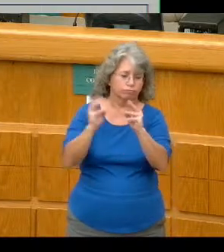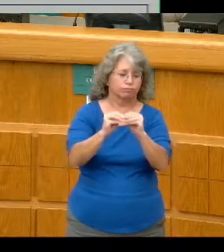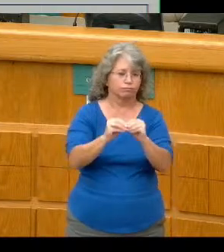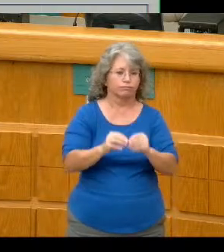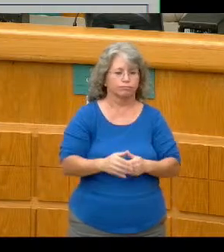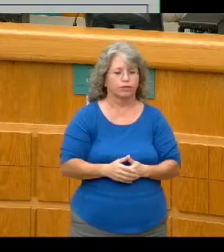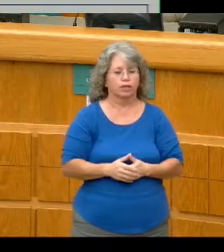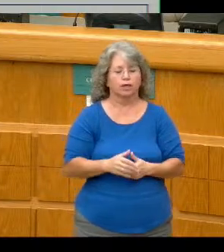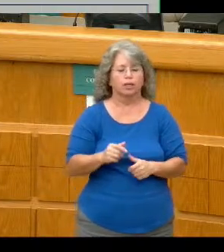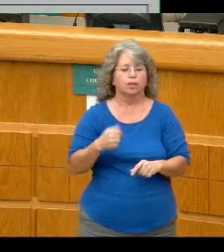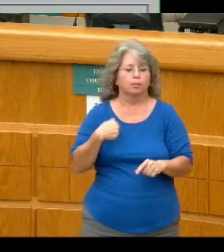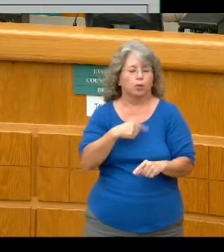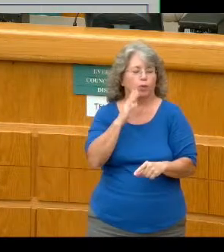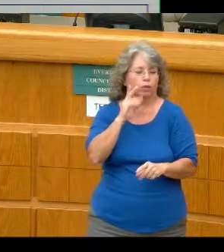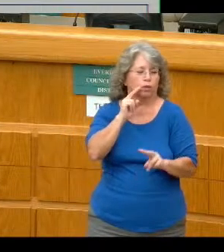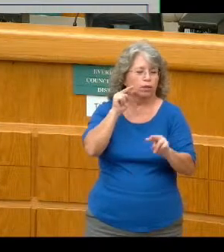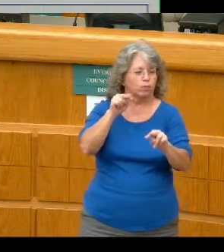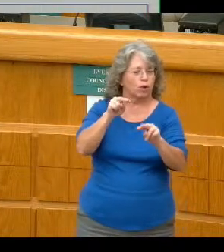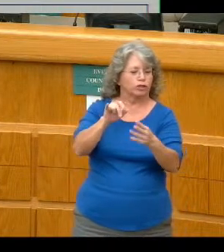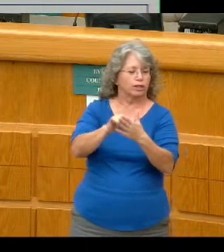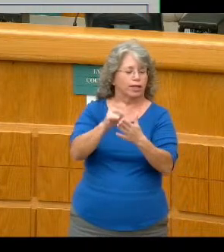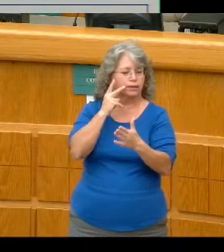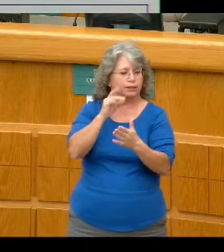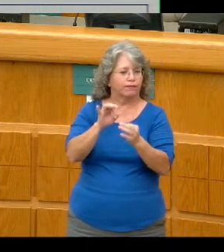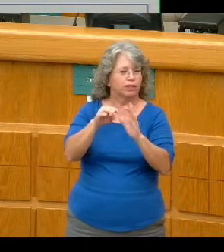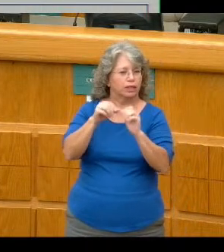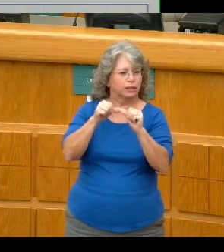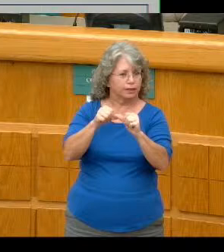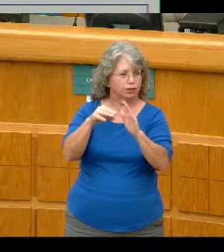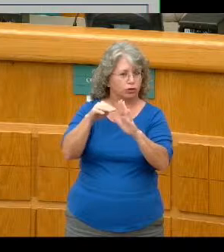We'll keep an eye on that and see how that develops.